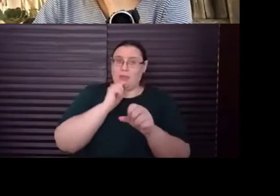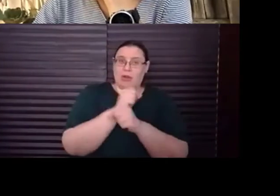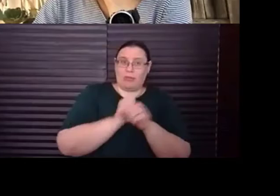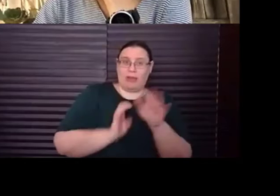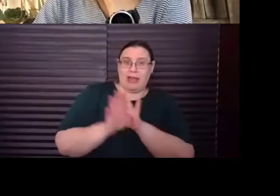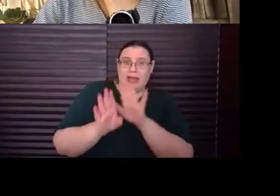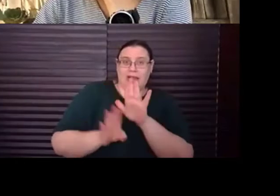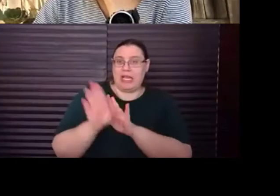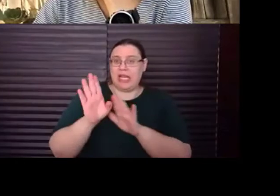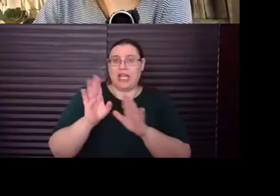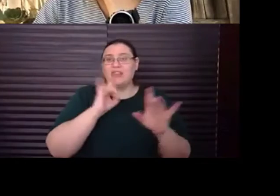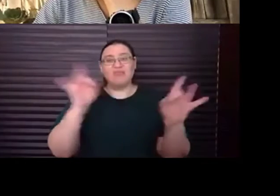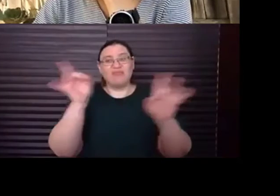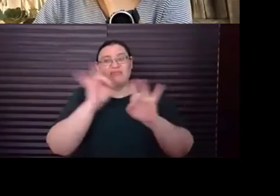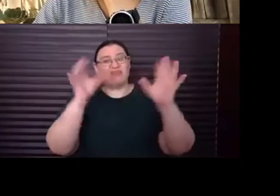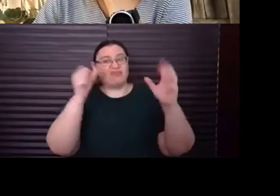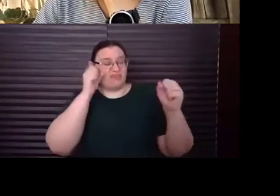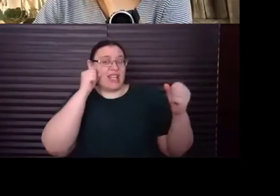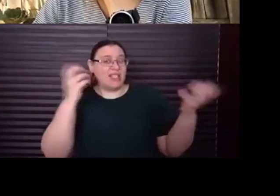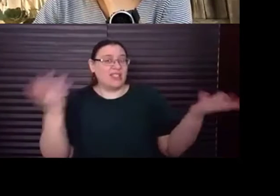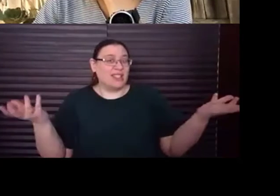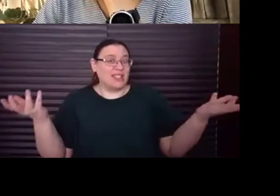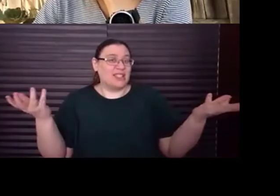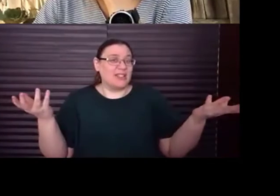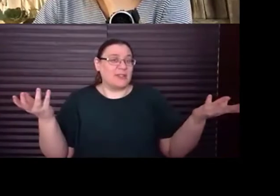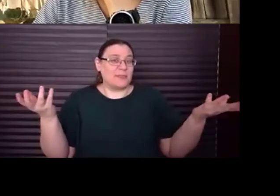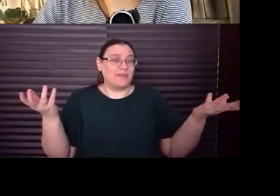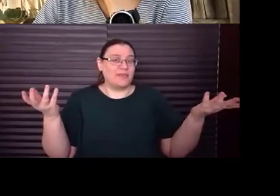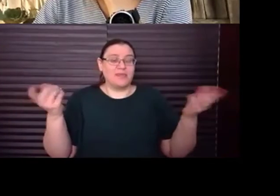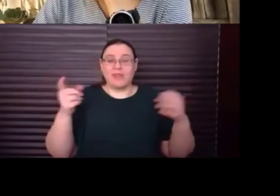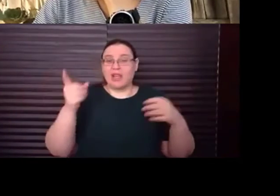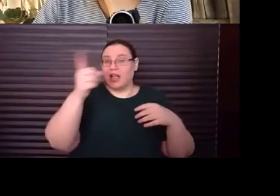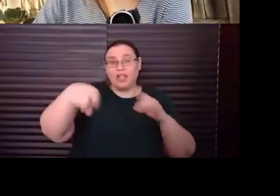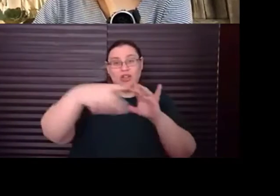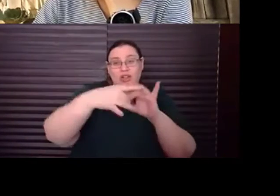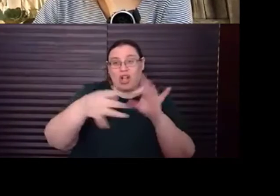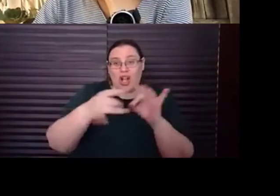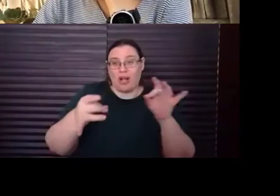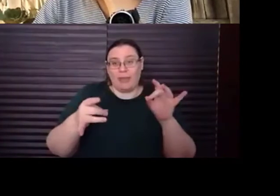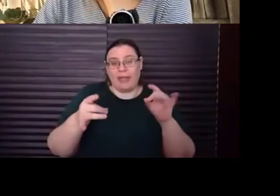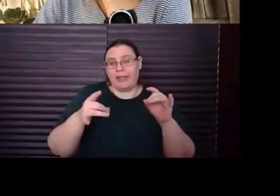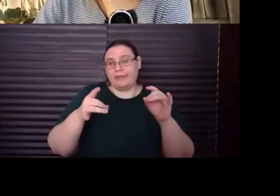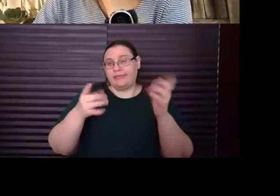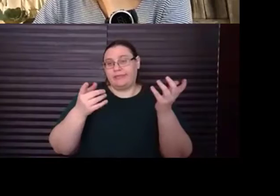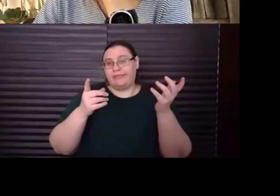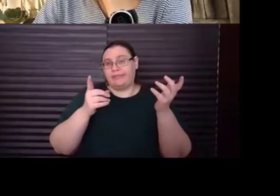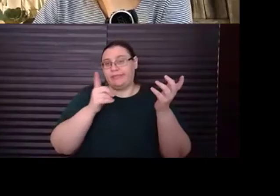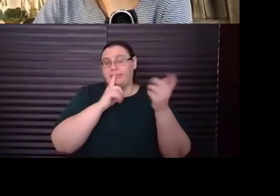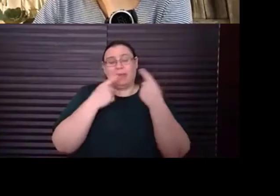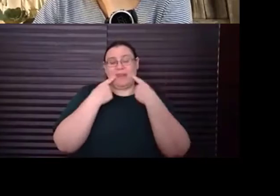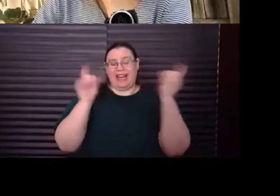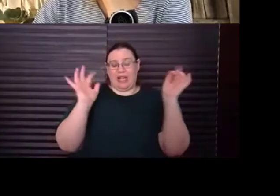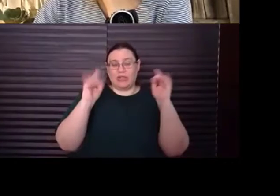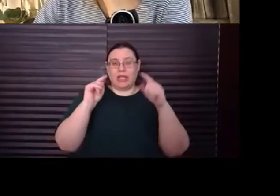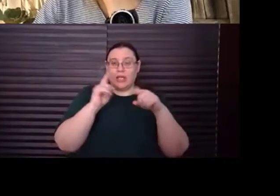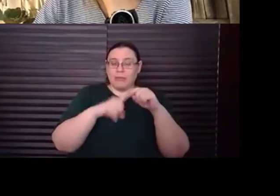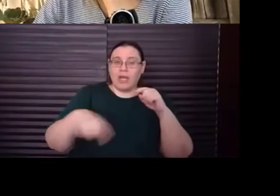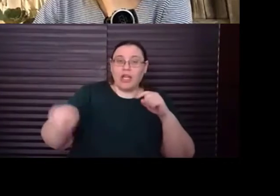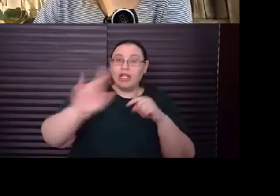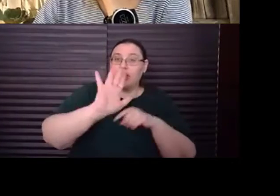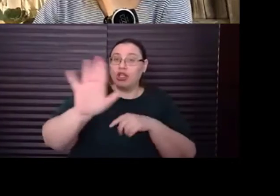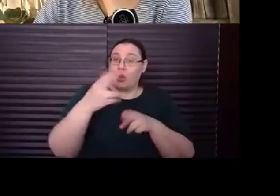And it's truly amazing that, you know, you guys said it. I'm not announcing this, but that you guys turned